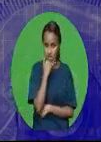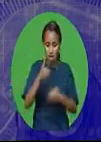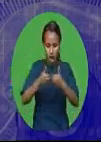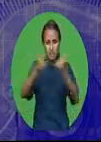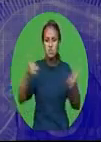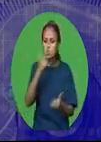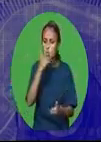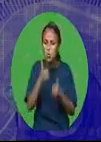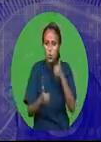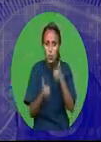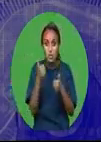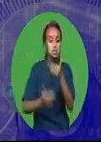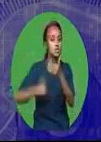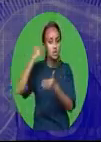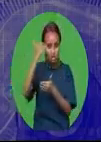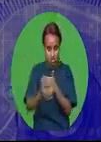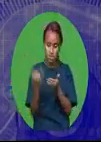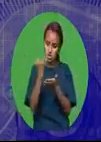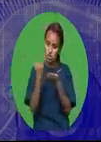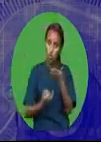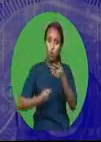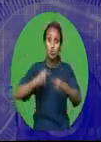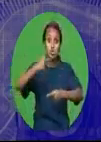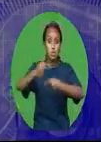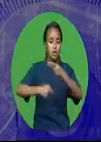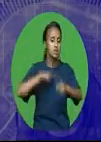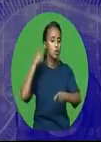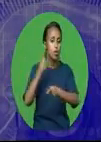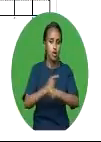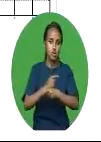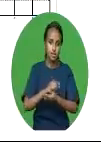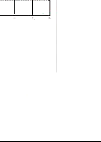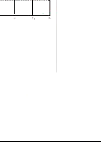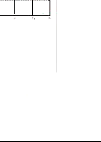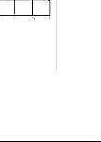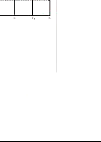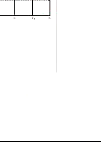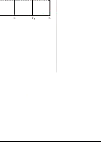the mistakes and then draw the patterns correctly.